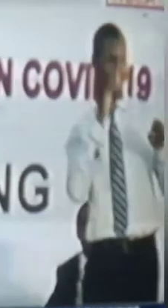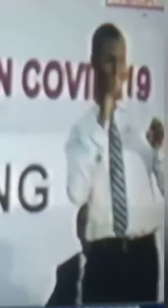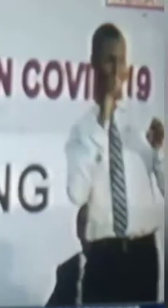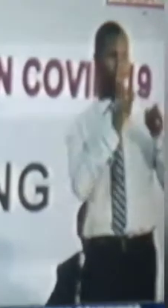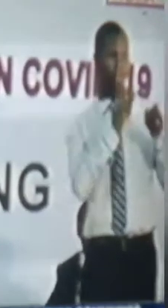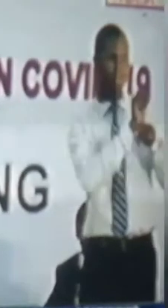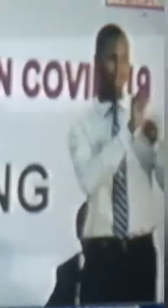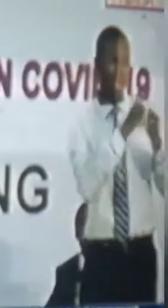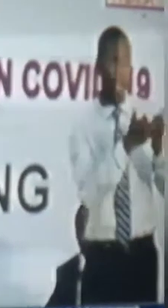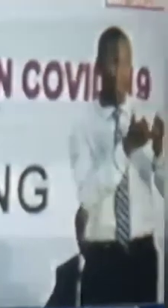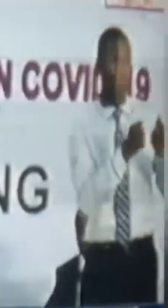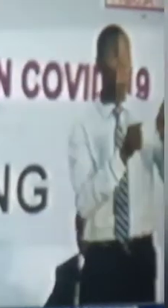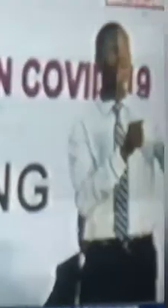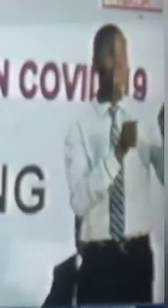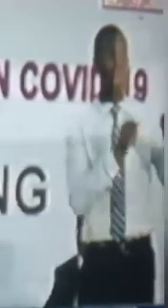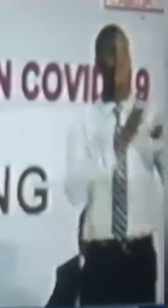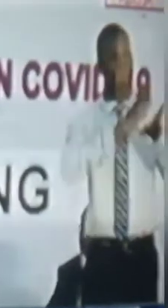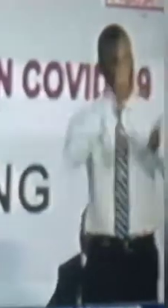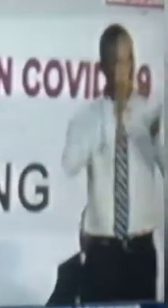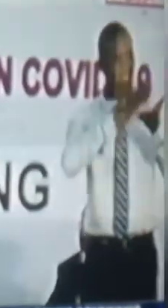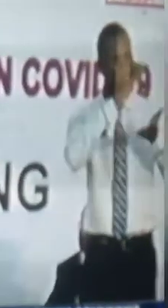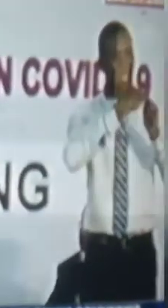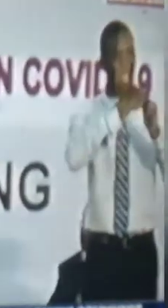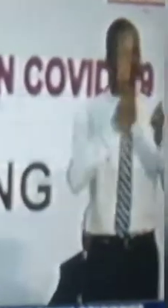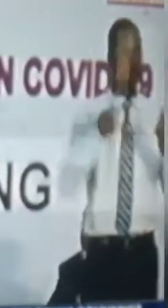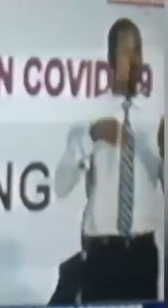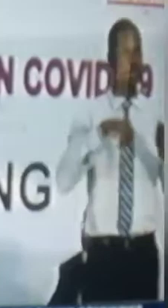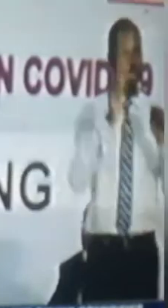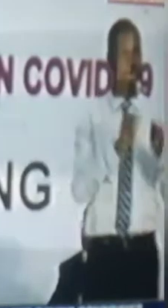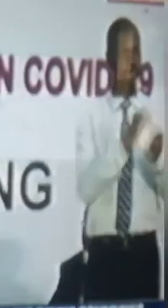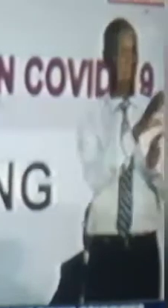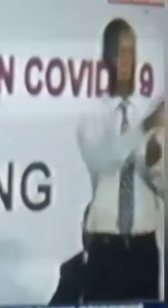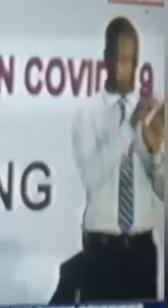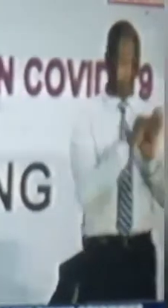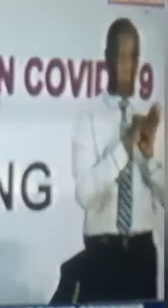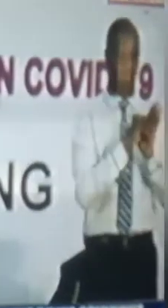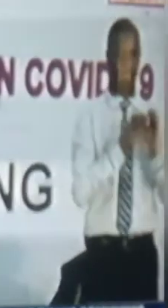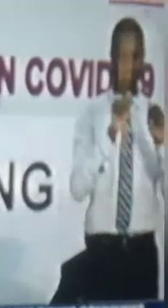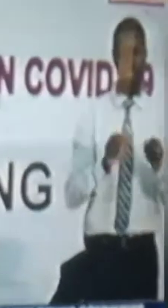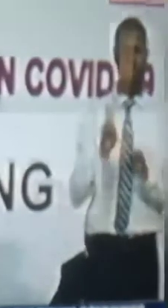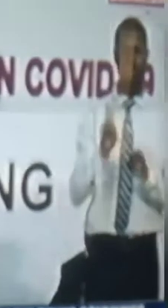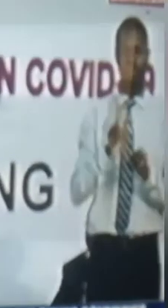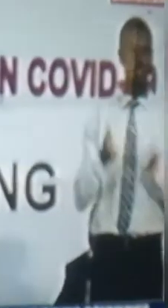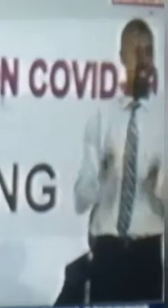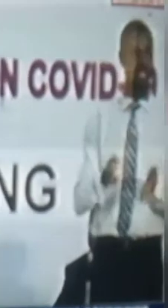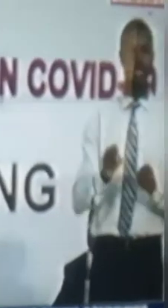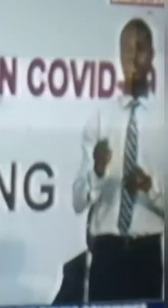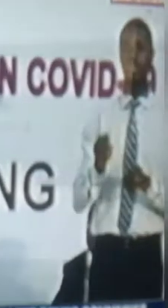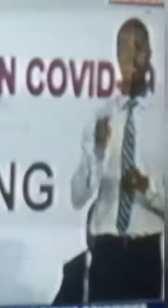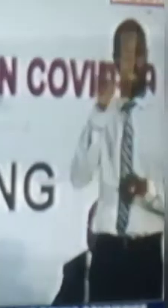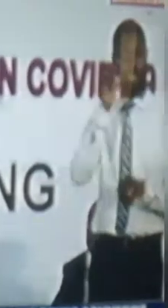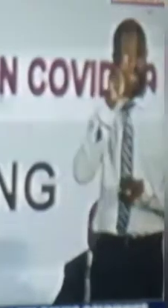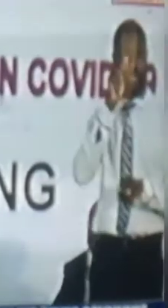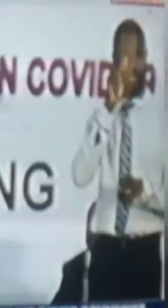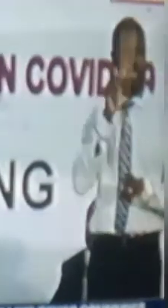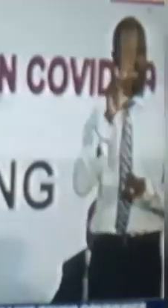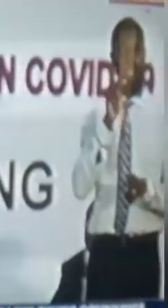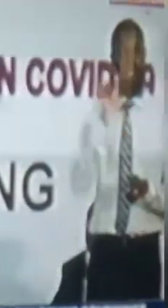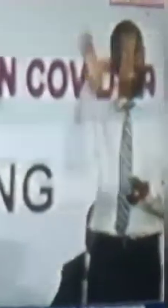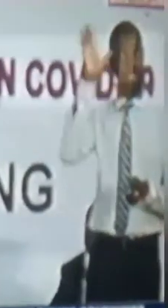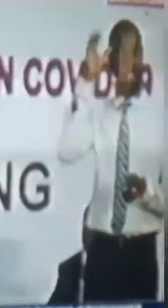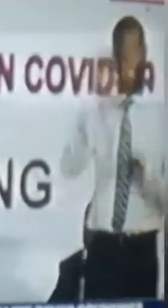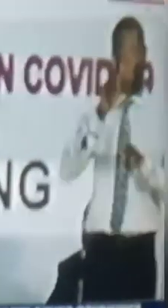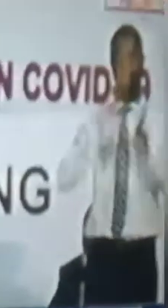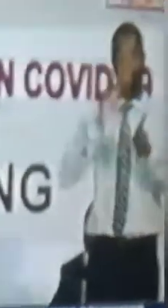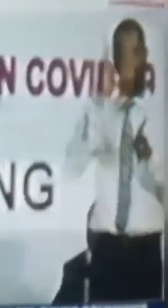be case management and interface with patients. They will train our manpower, advise